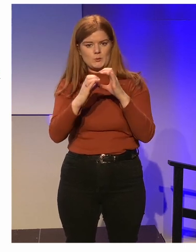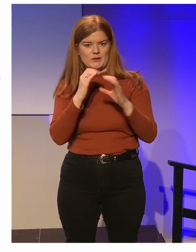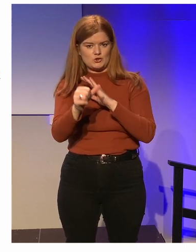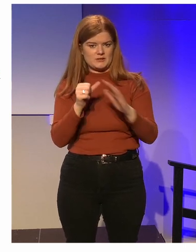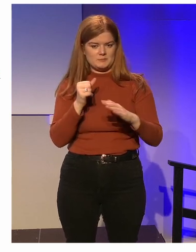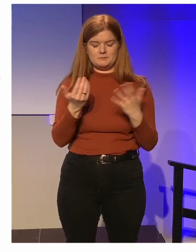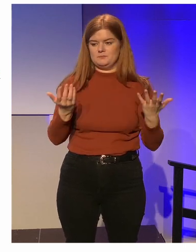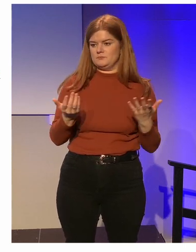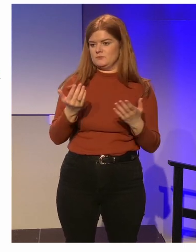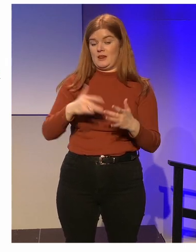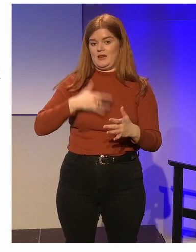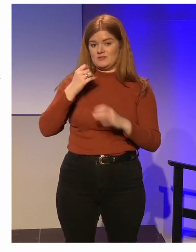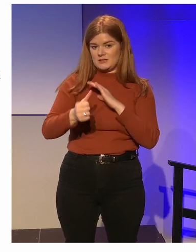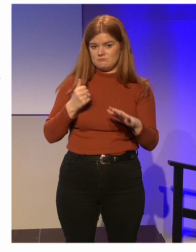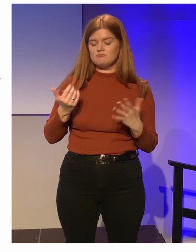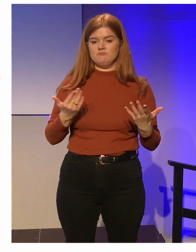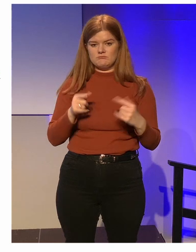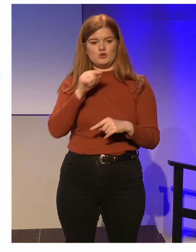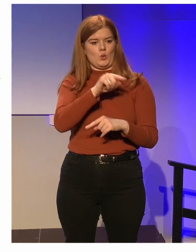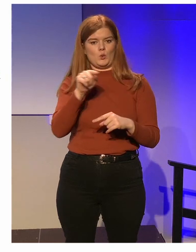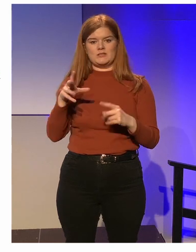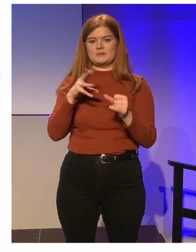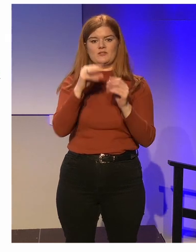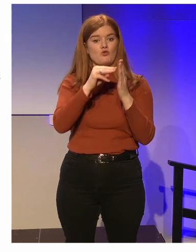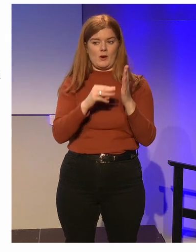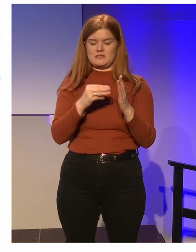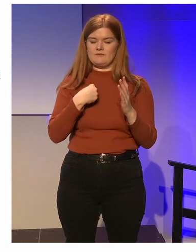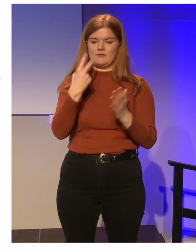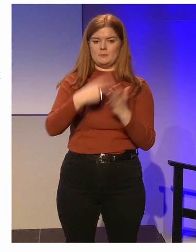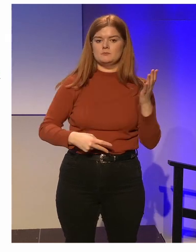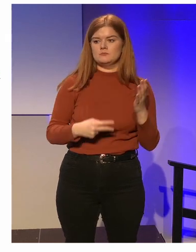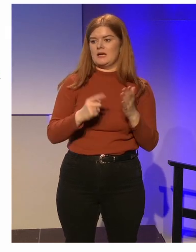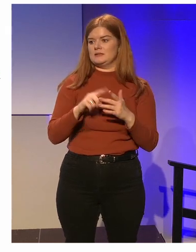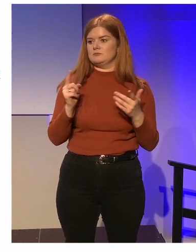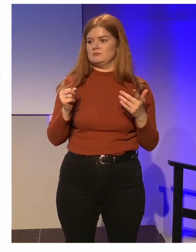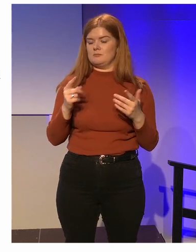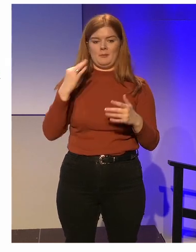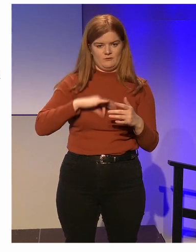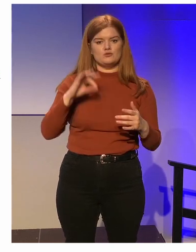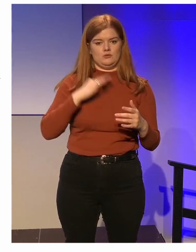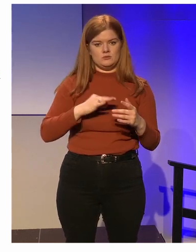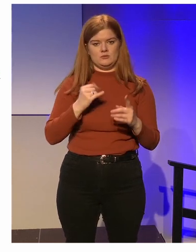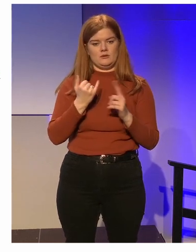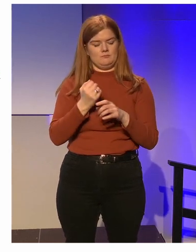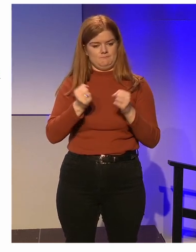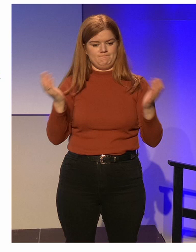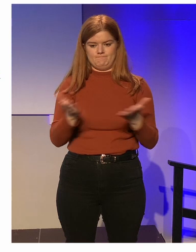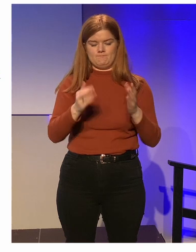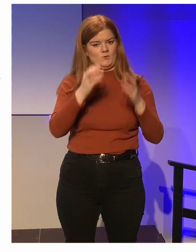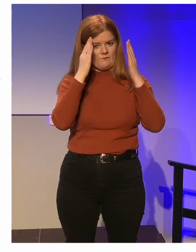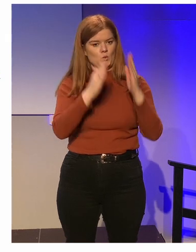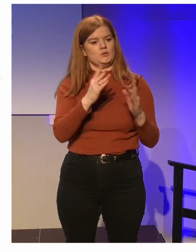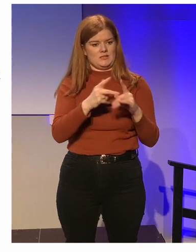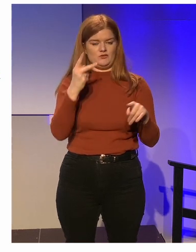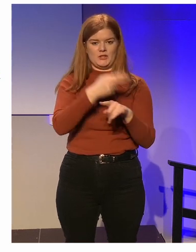communication skill or a life skill. And those particular programs are really beneficial at focusing